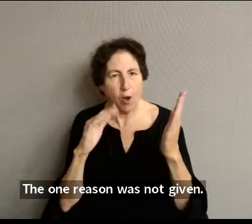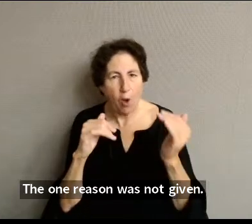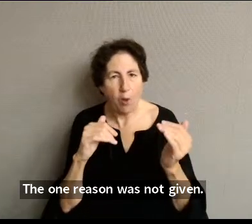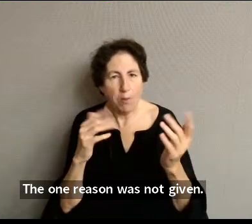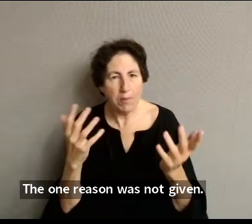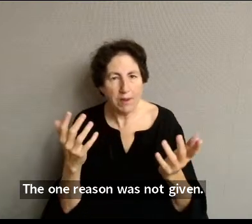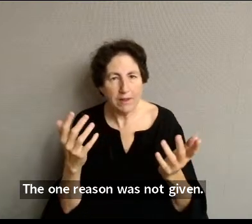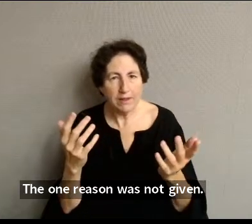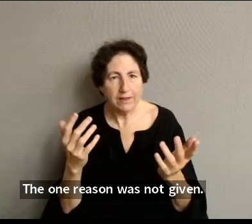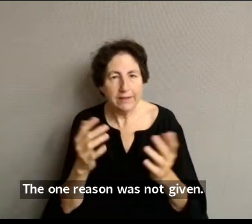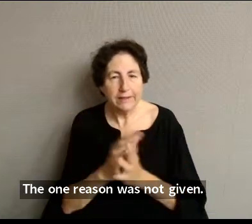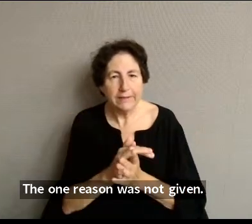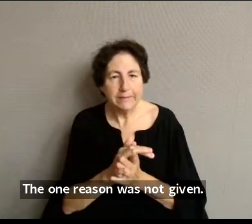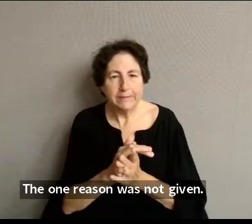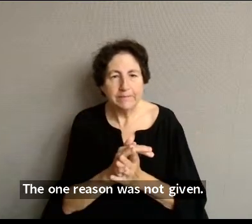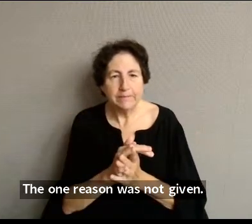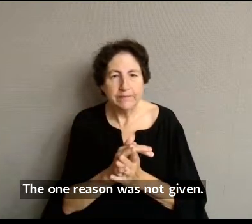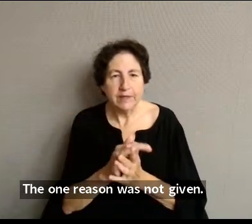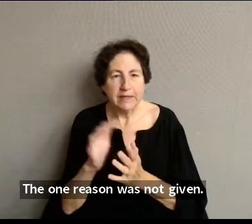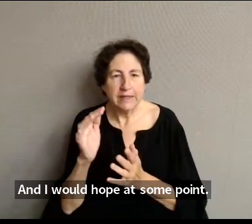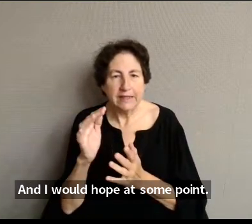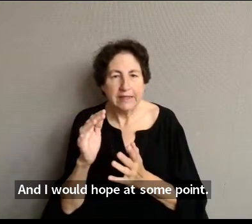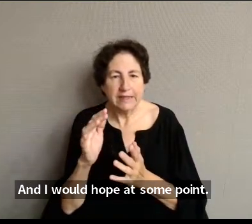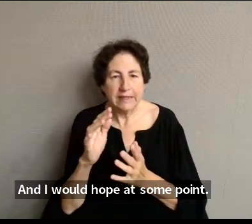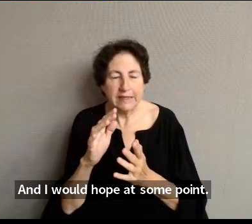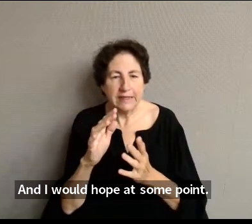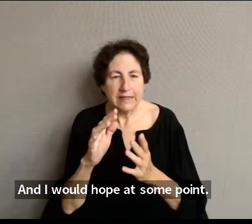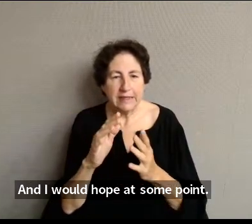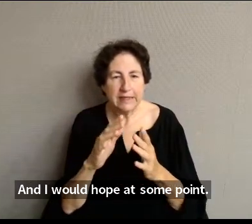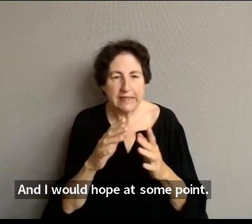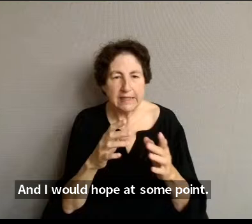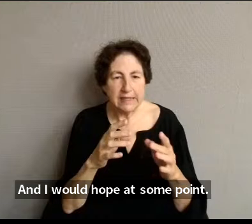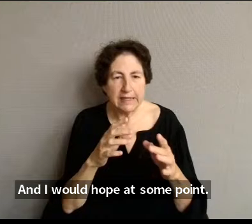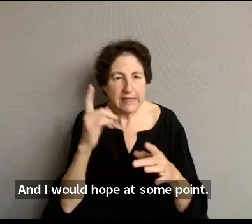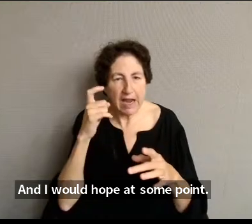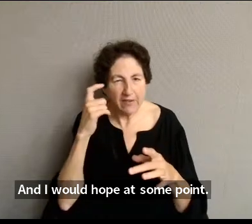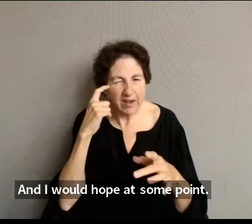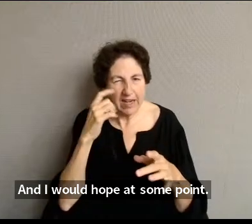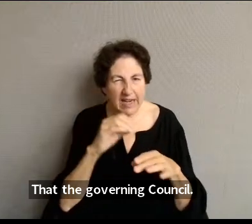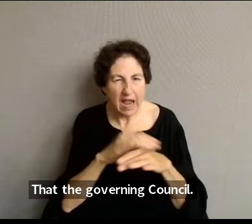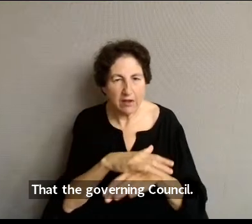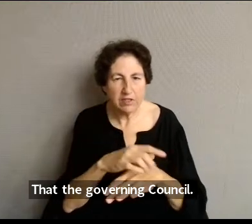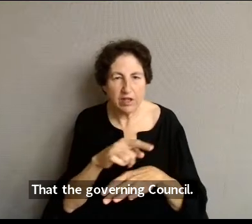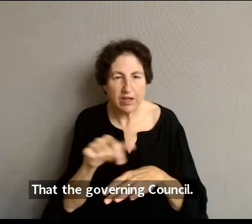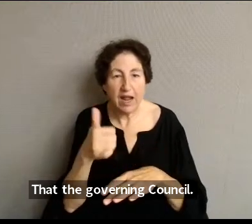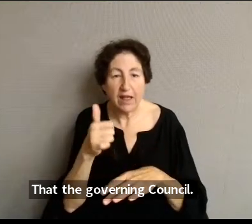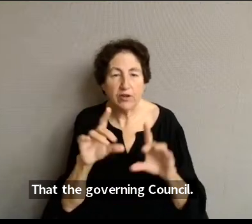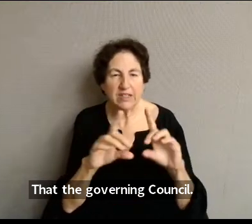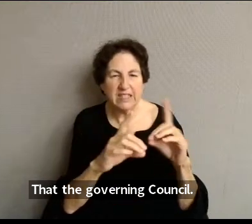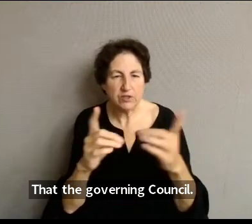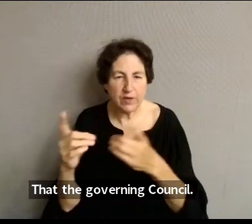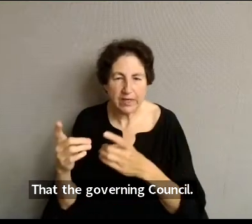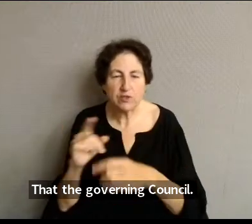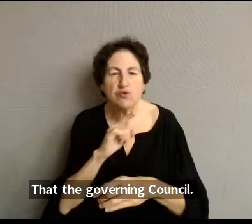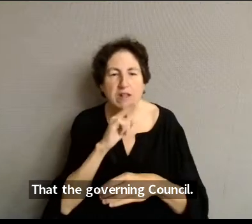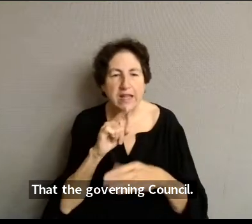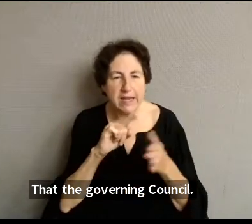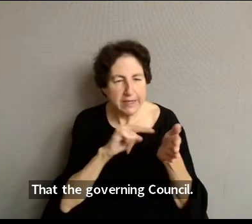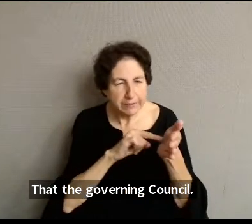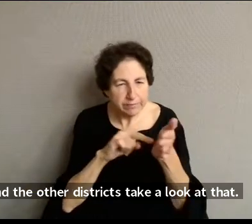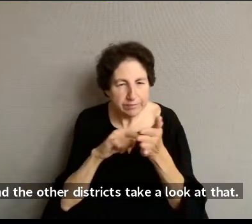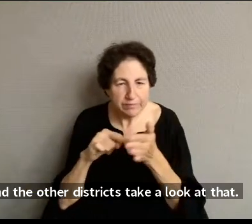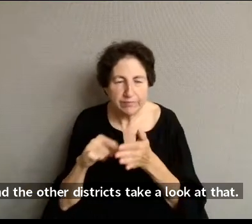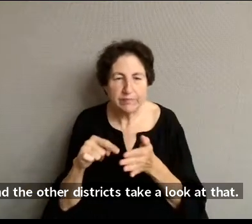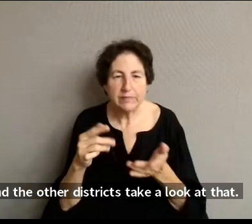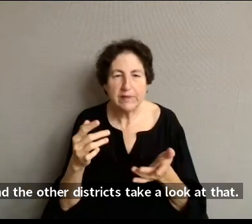point that the governing council and the other districts take a look at that. And this is the